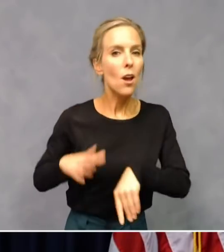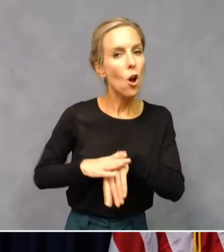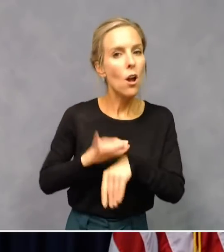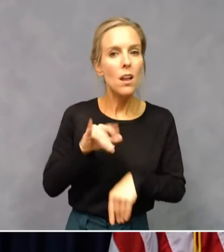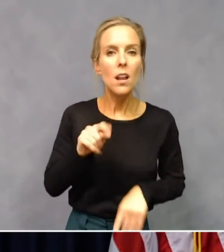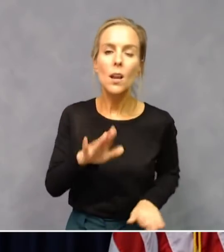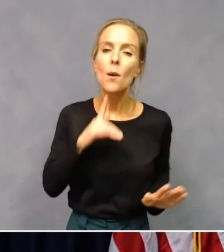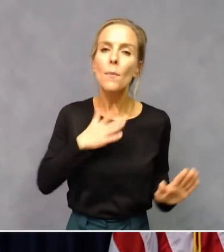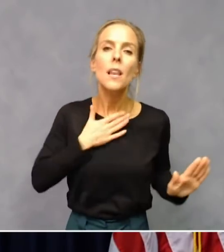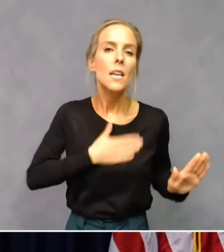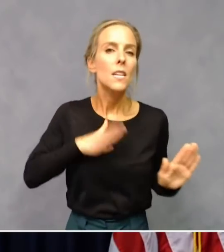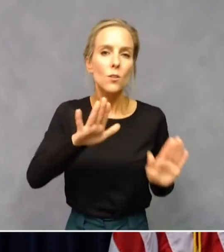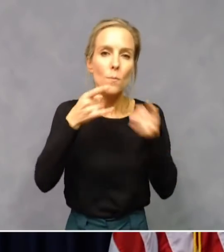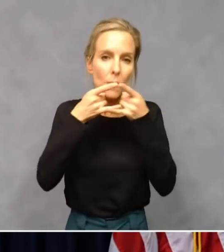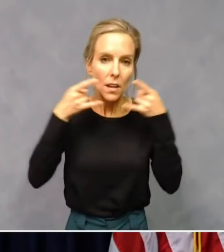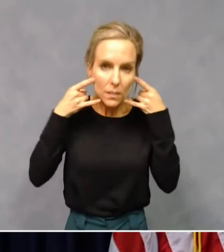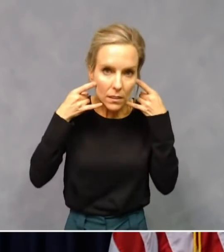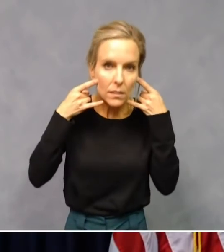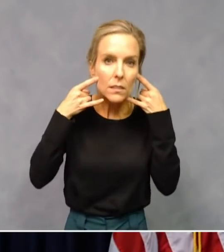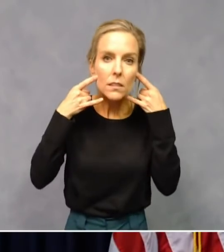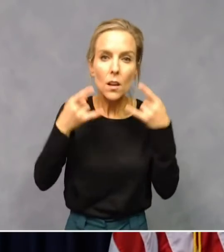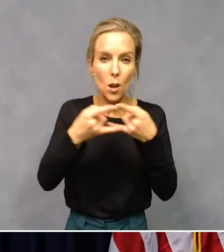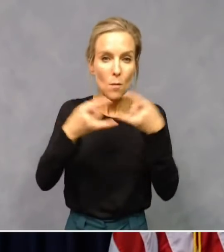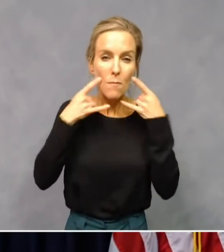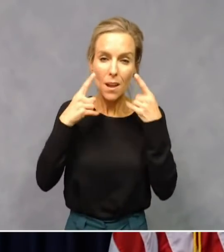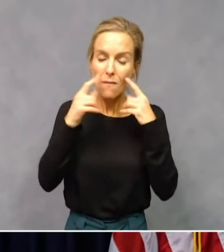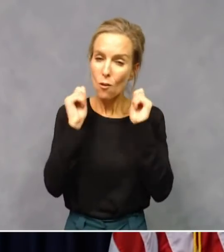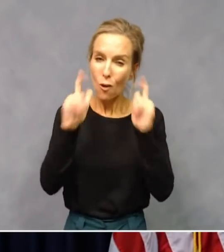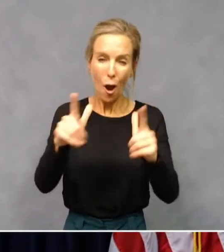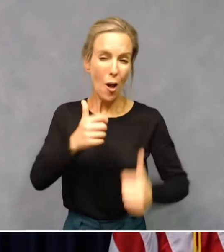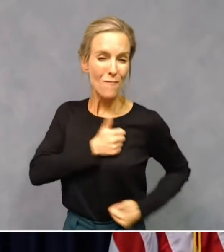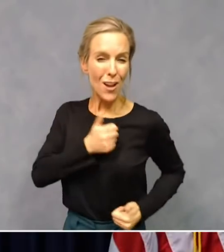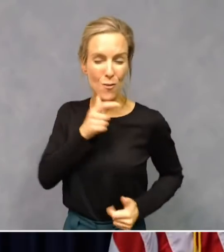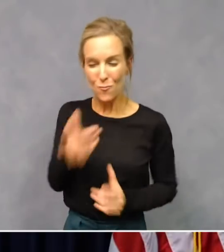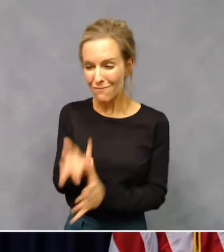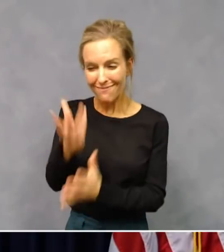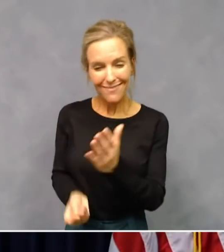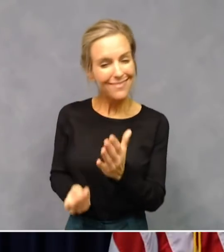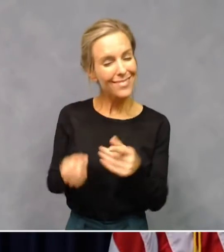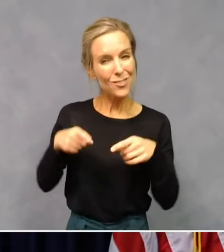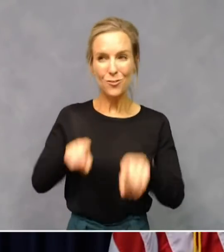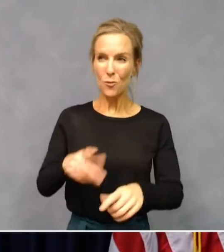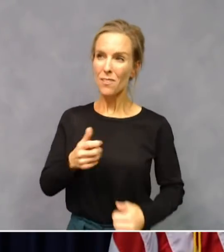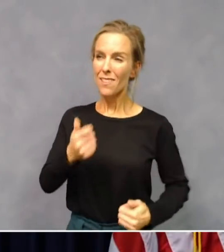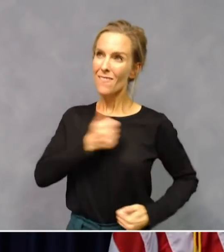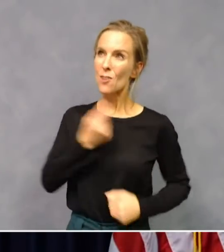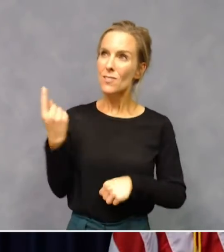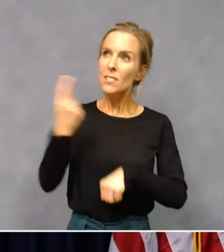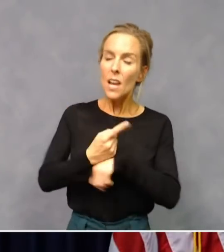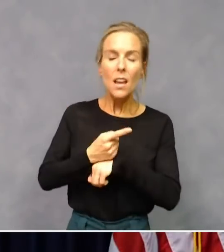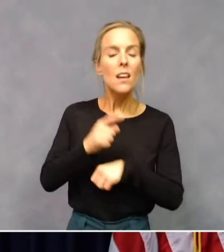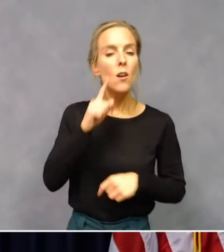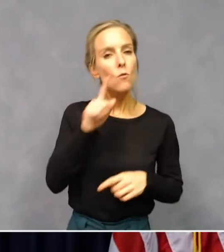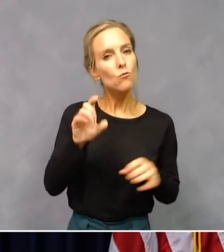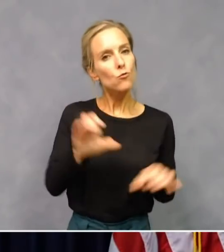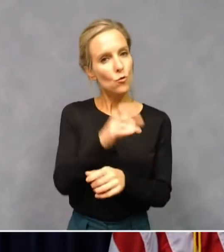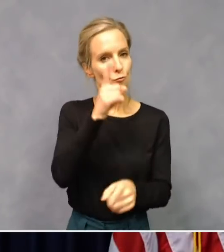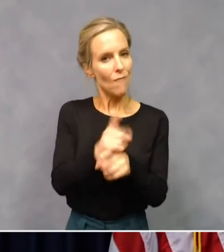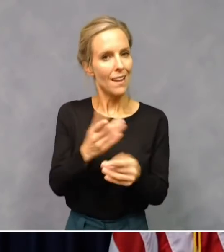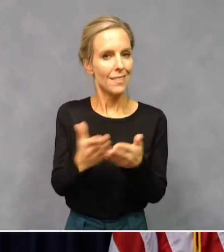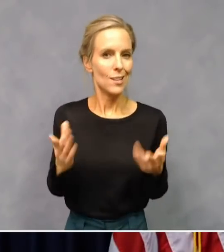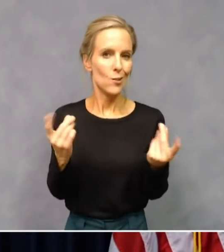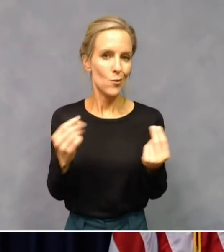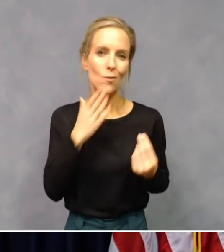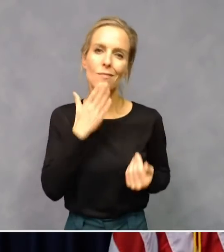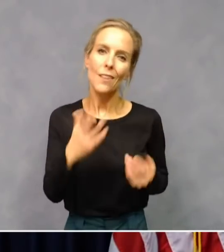your mask. Wear them for all the veterans we've lost right around Veterans Day. Wear it because it's the right thing to do. Thank you all very much.